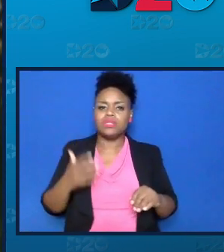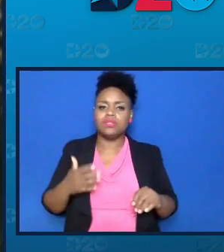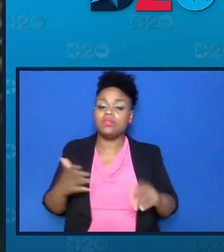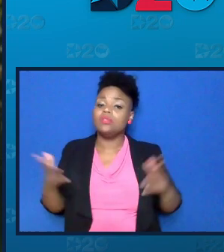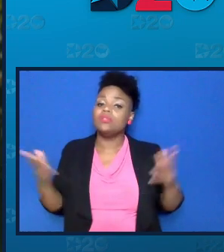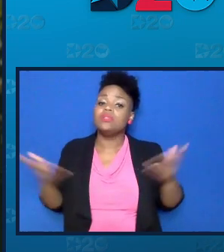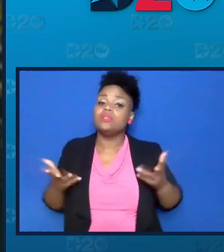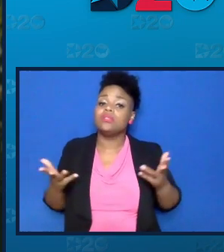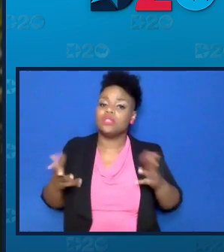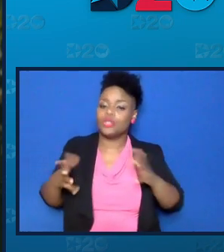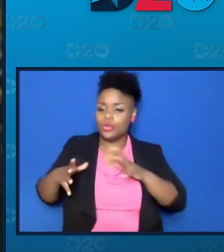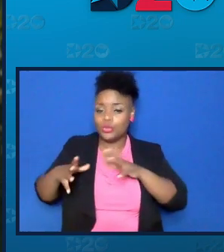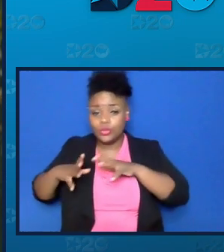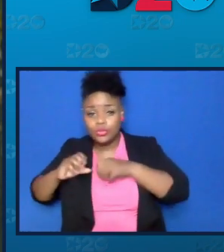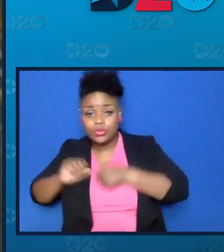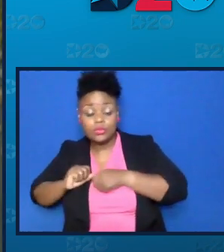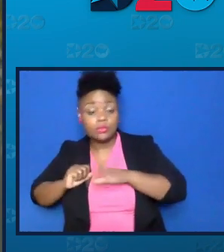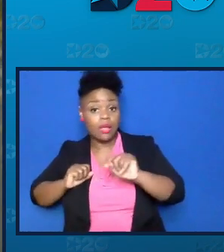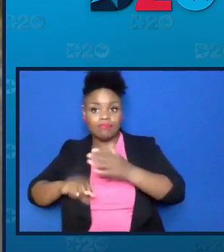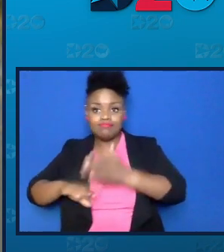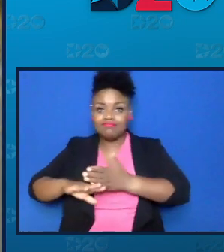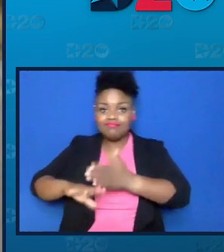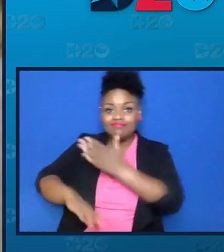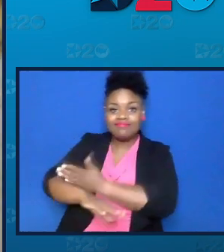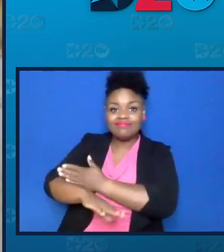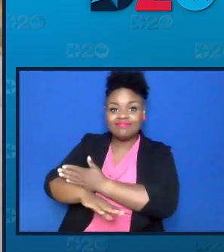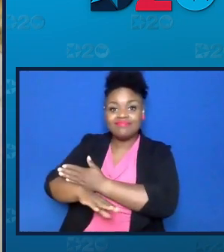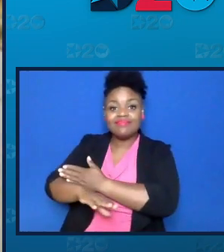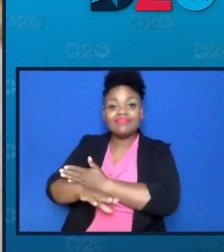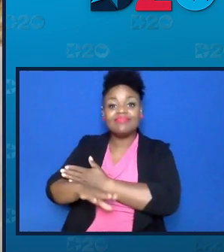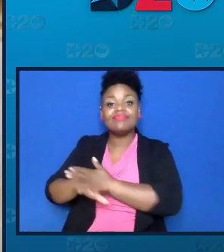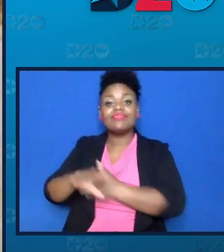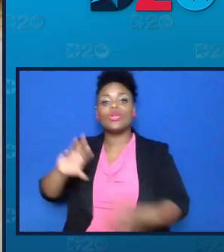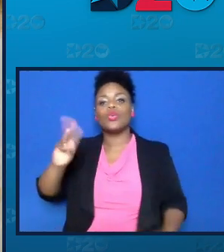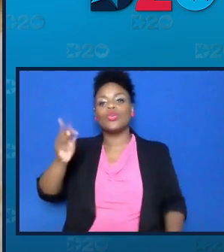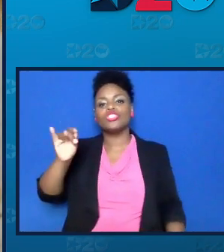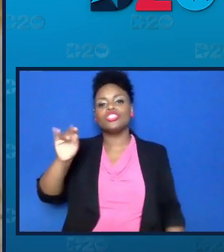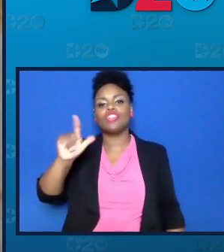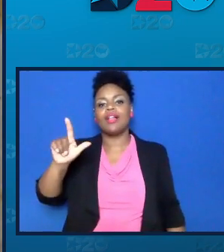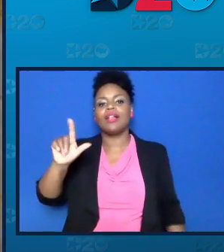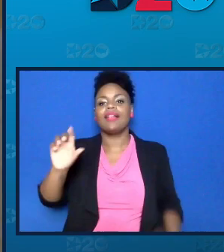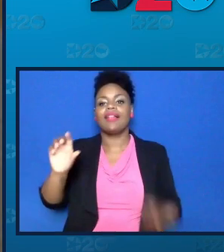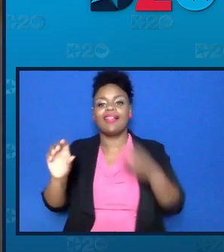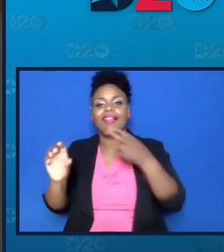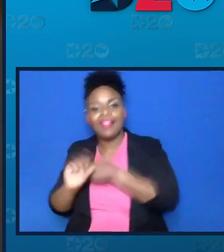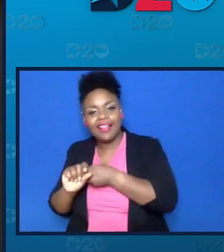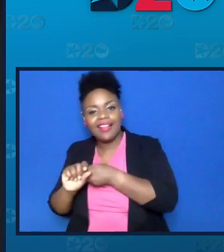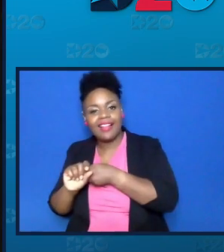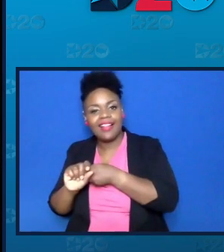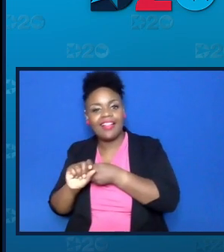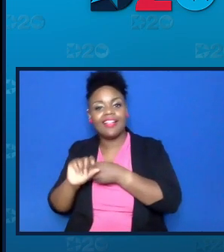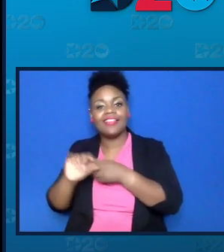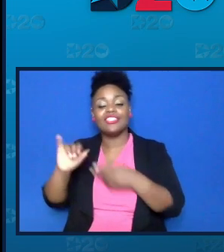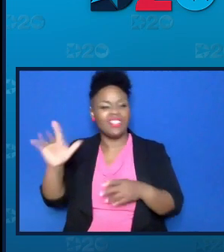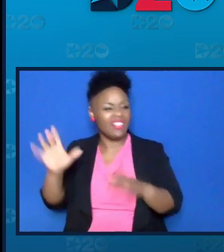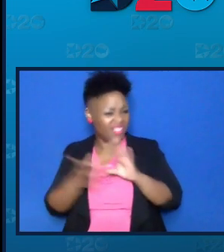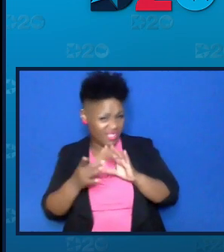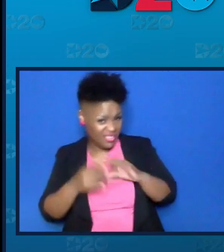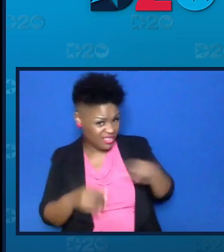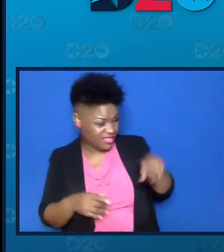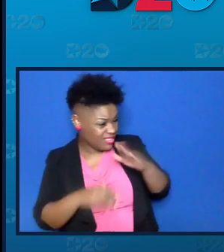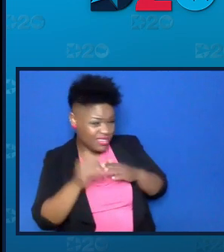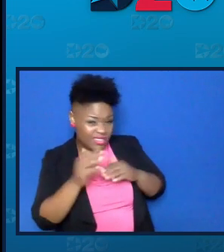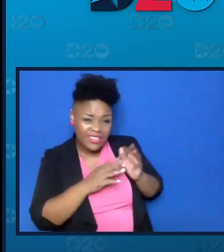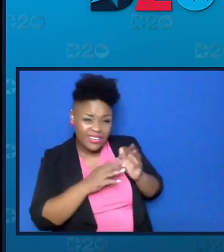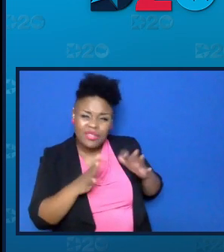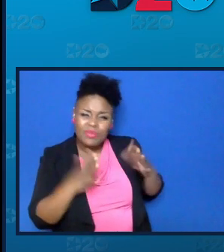entered. They had built this beautiful family, this circle of trust. And then